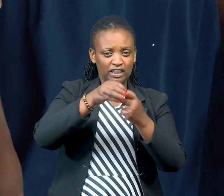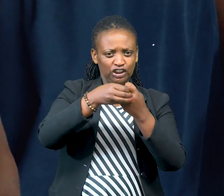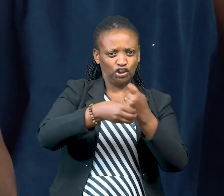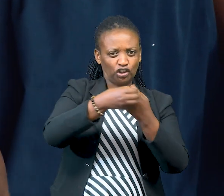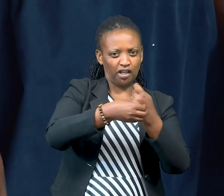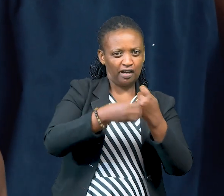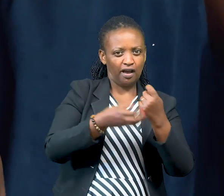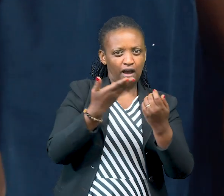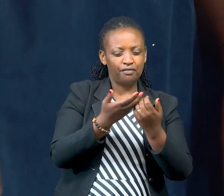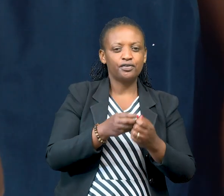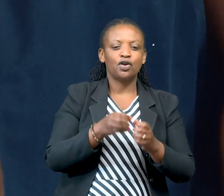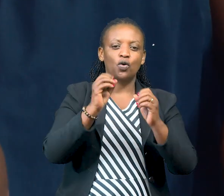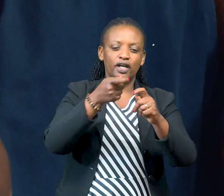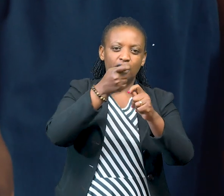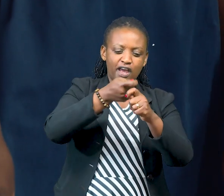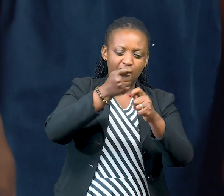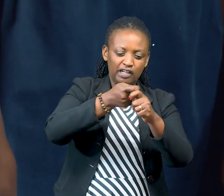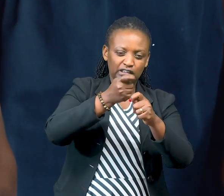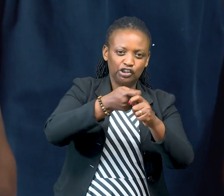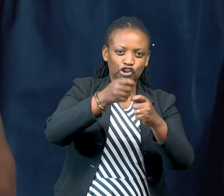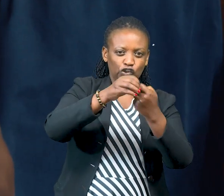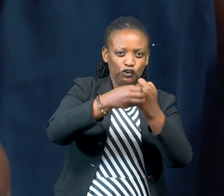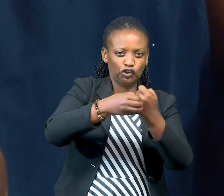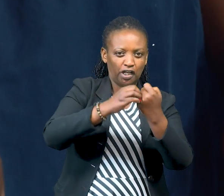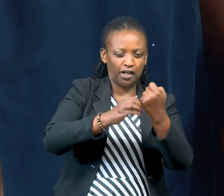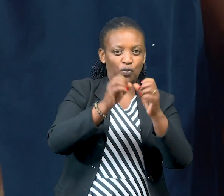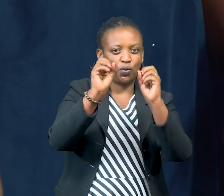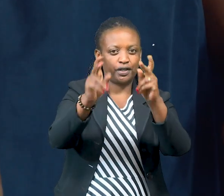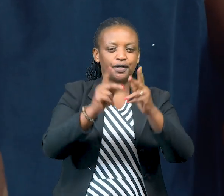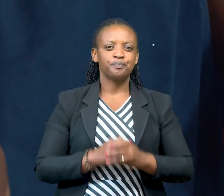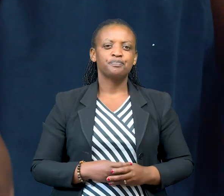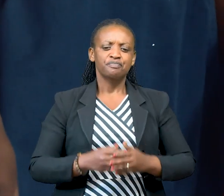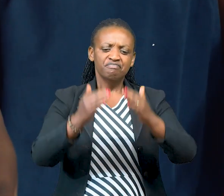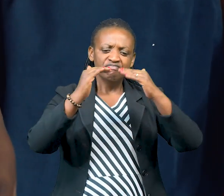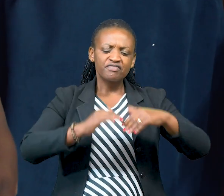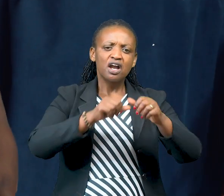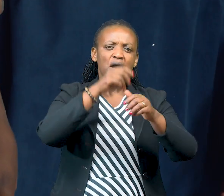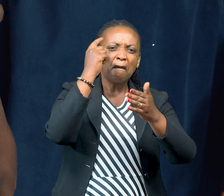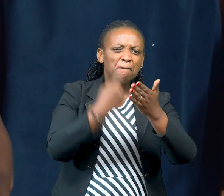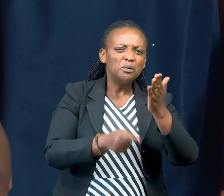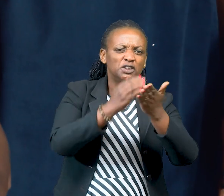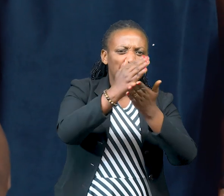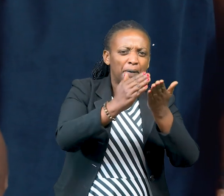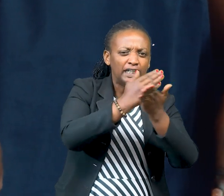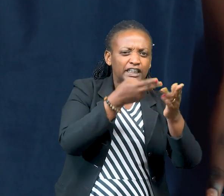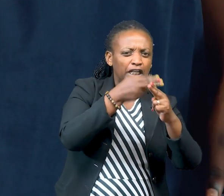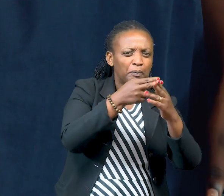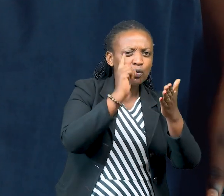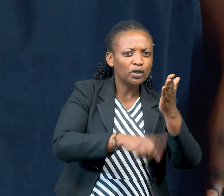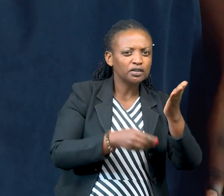It is called? This is called an egg shell. Okay. What about this part